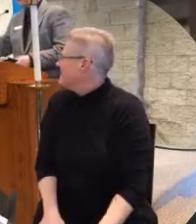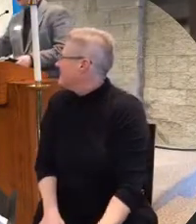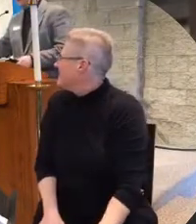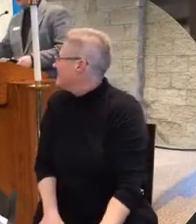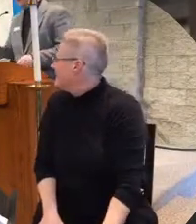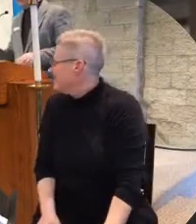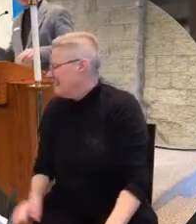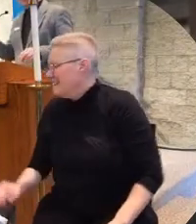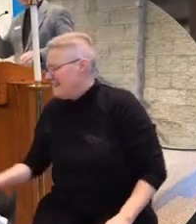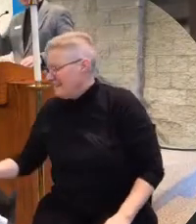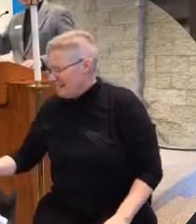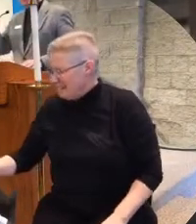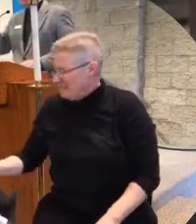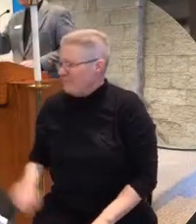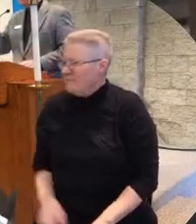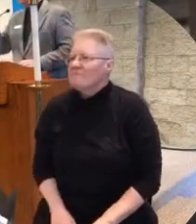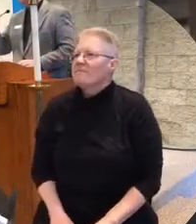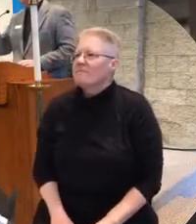Awesome.